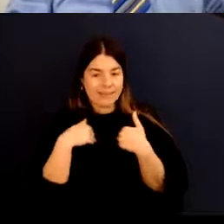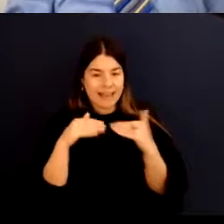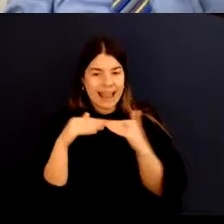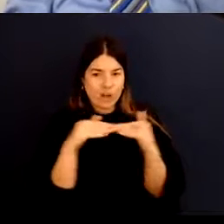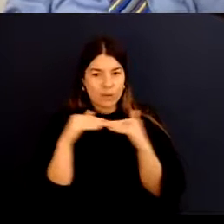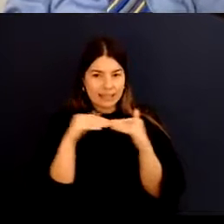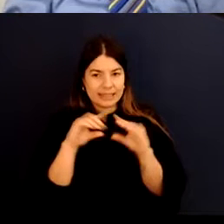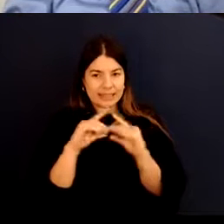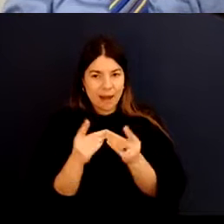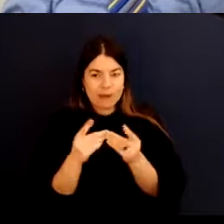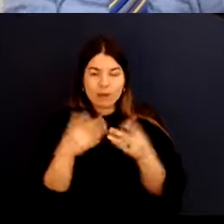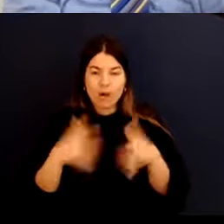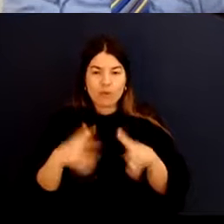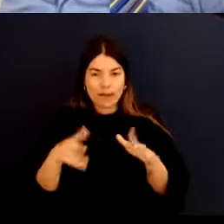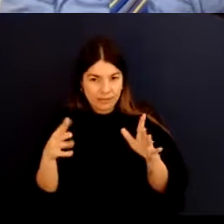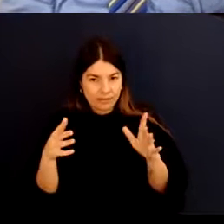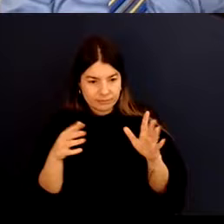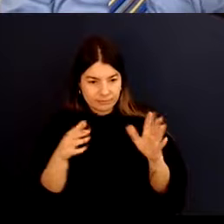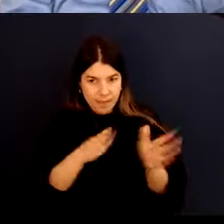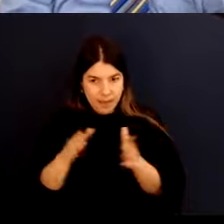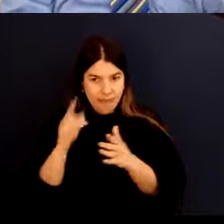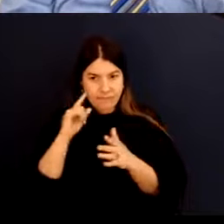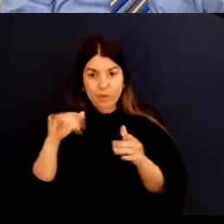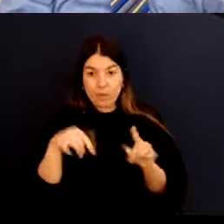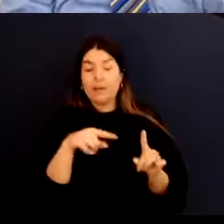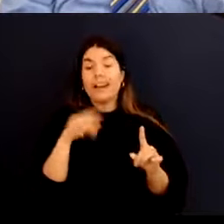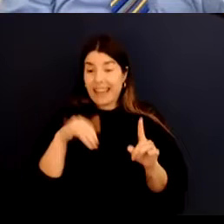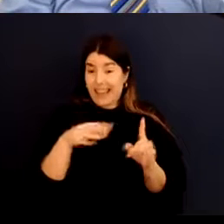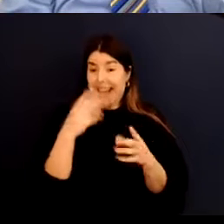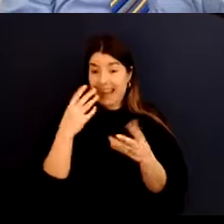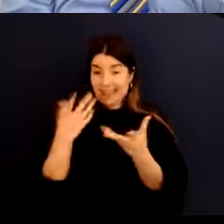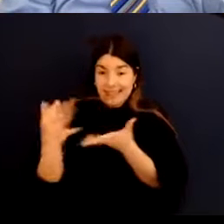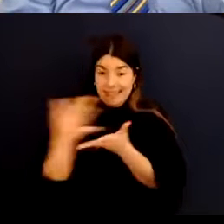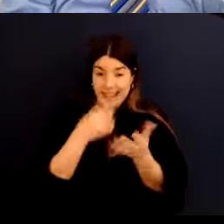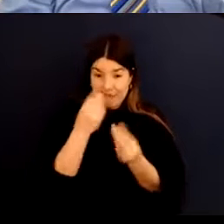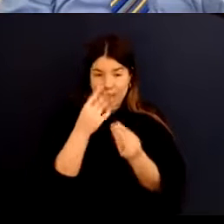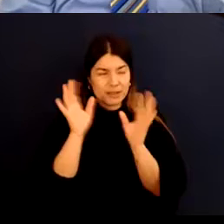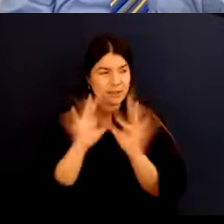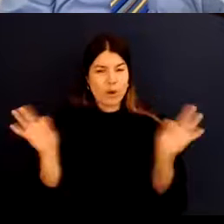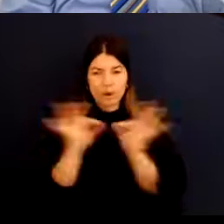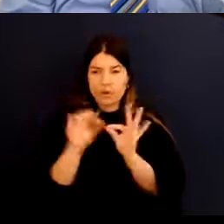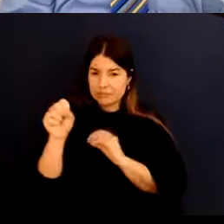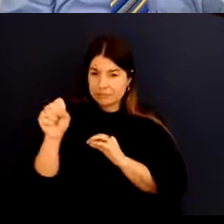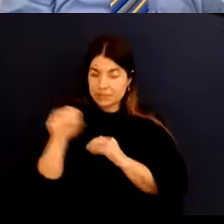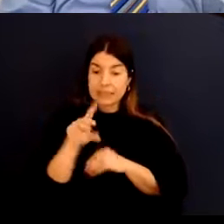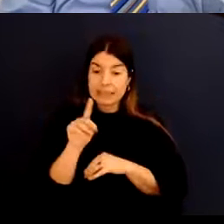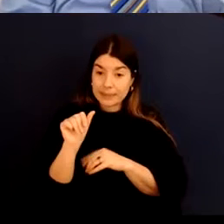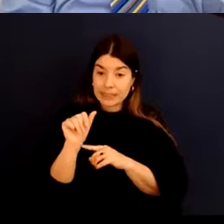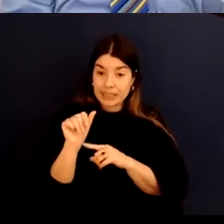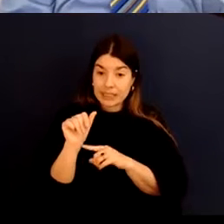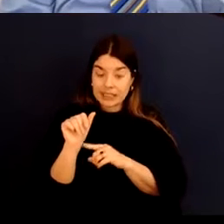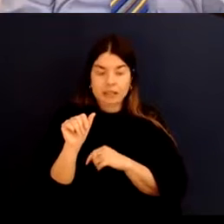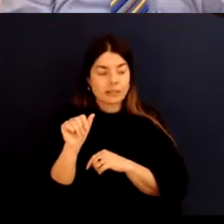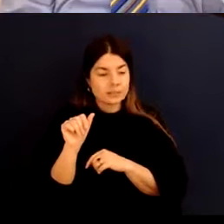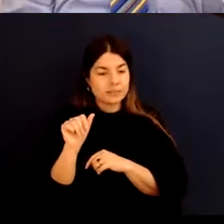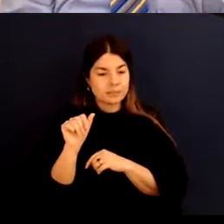as well. Having that information is very important. Disability and knowing